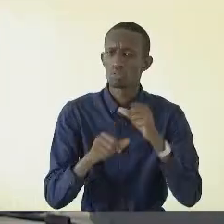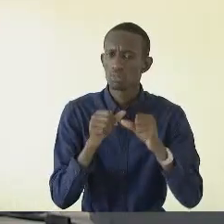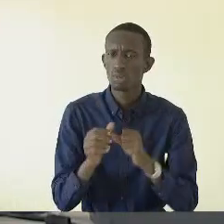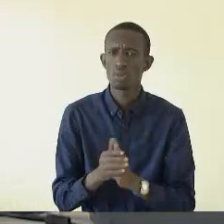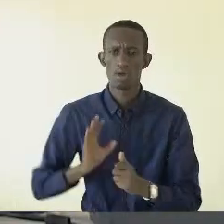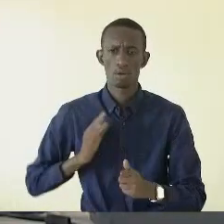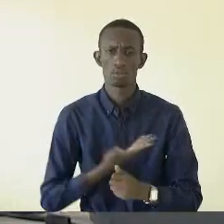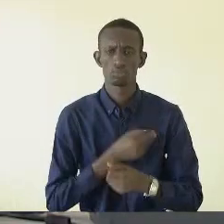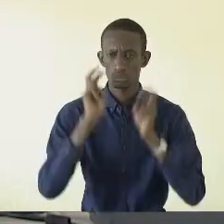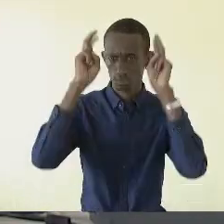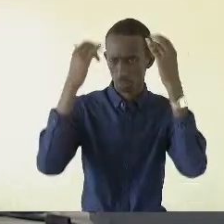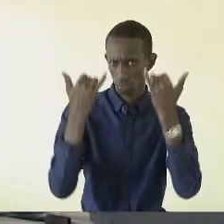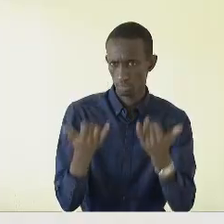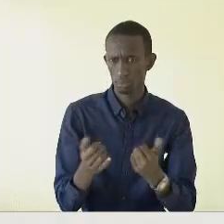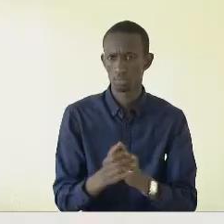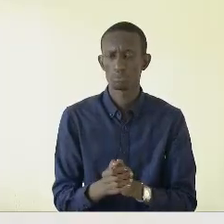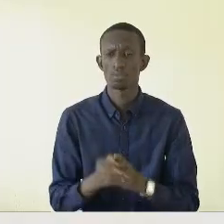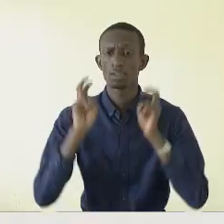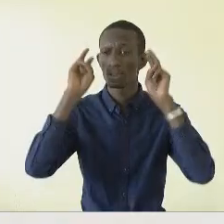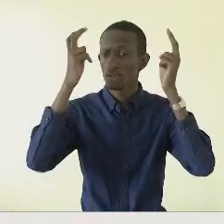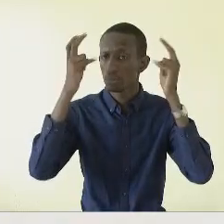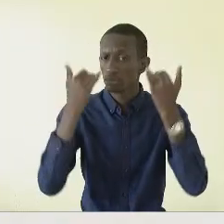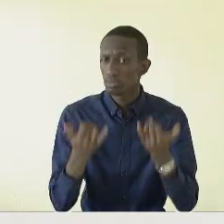today. Our lesson today is